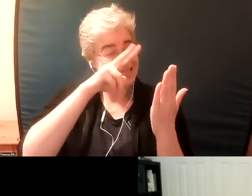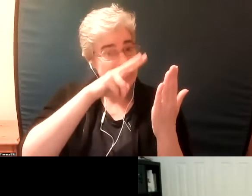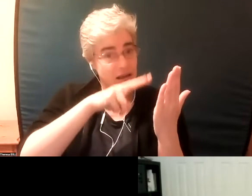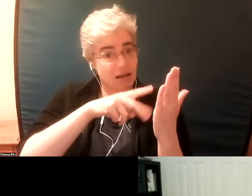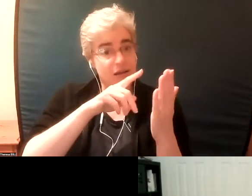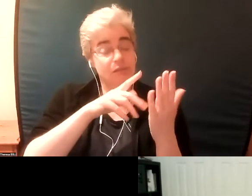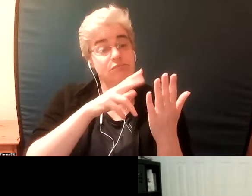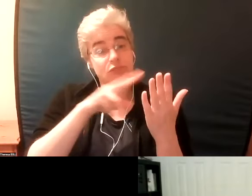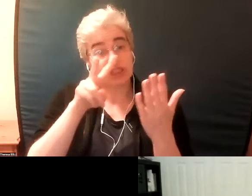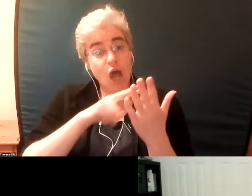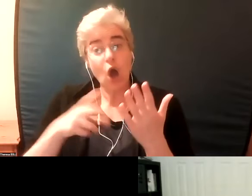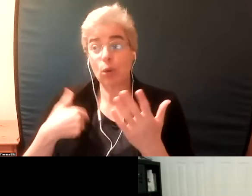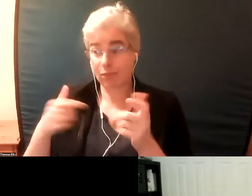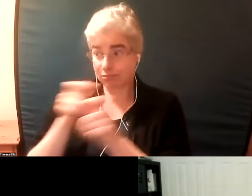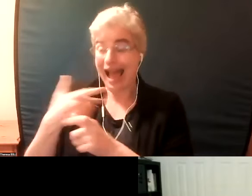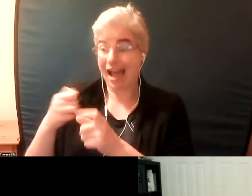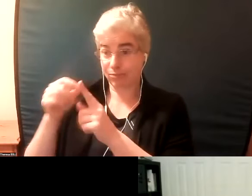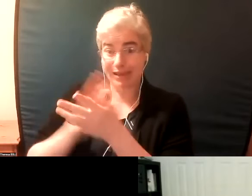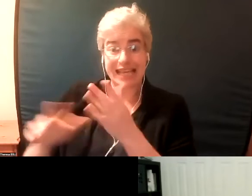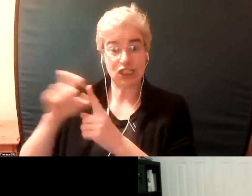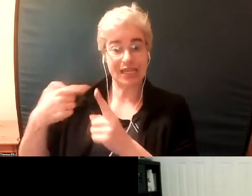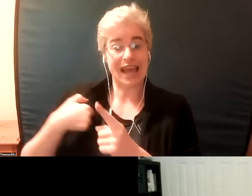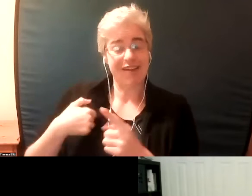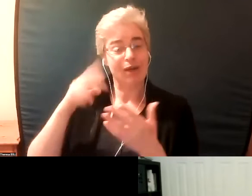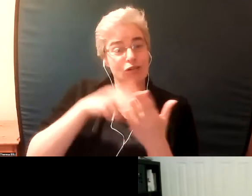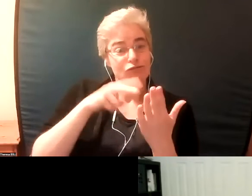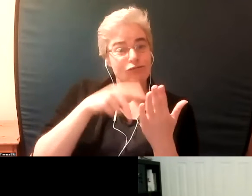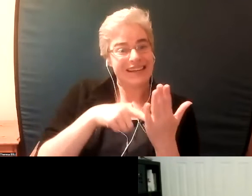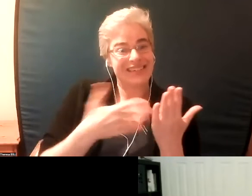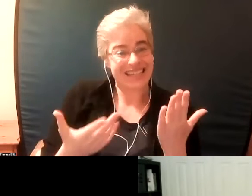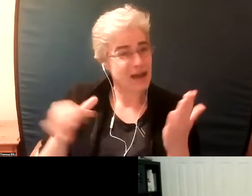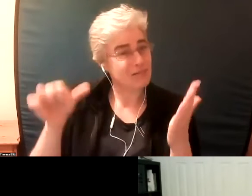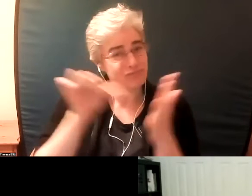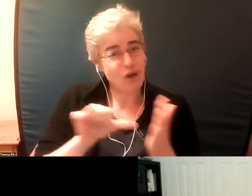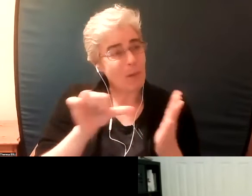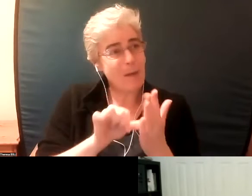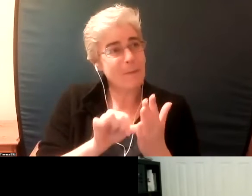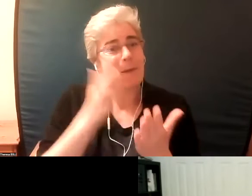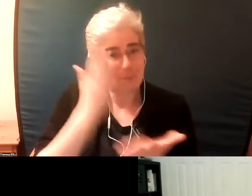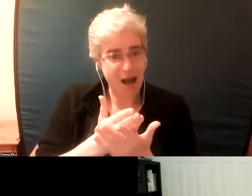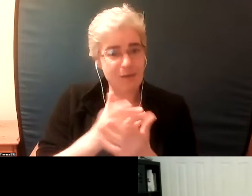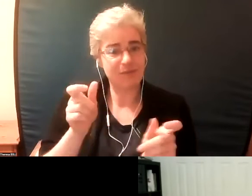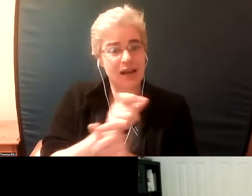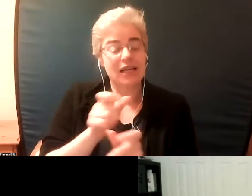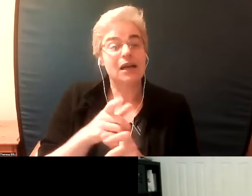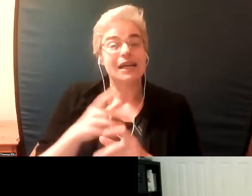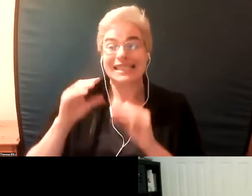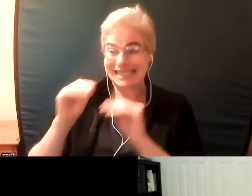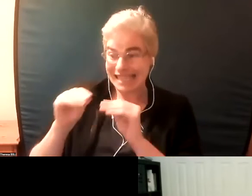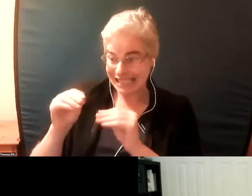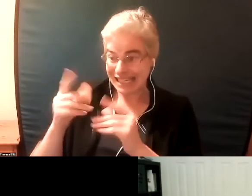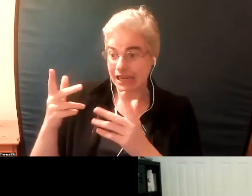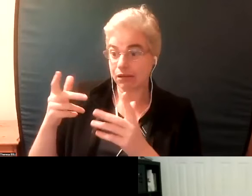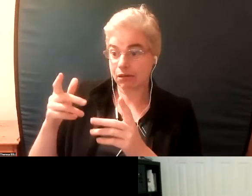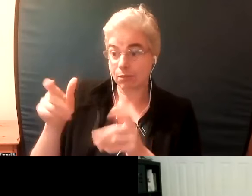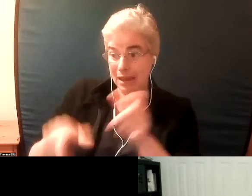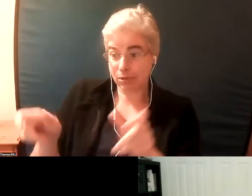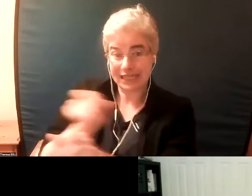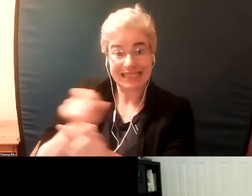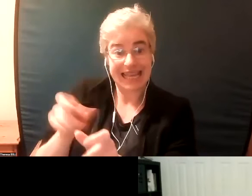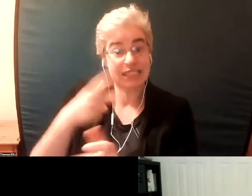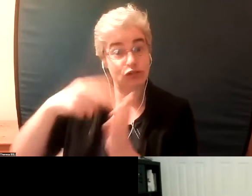dyslexic with a PhD, but reading isn't inevitably a problem for dyslexics. Teaching dyslexics to read